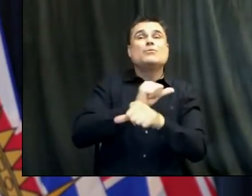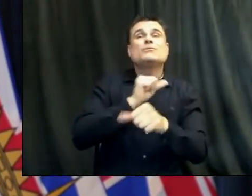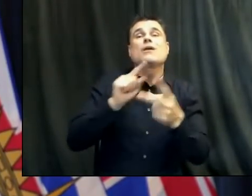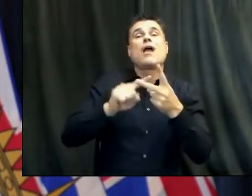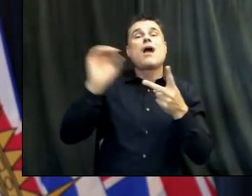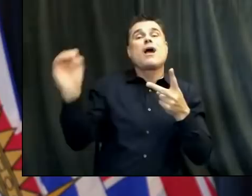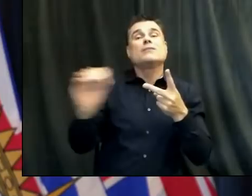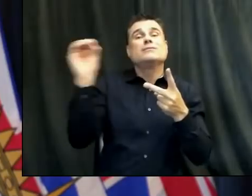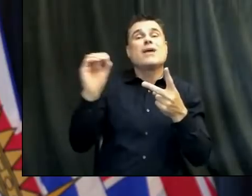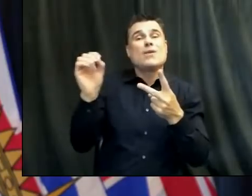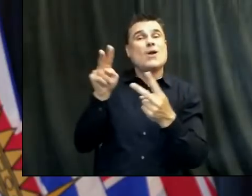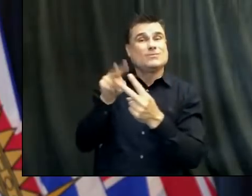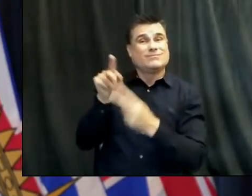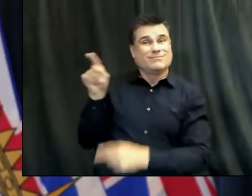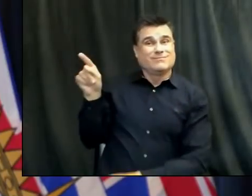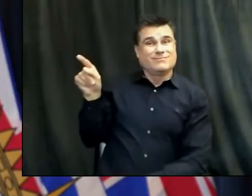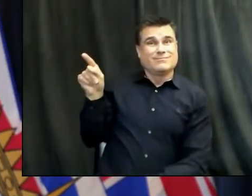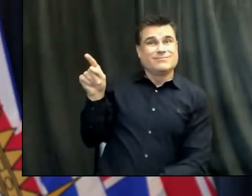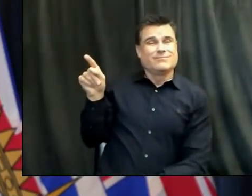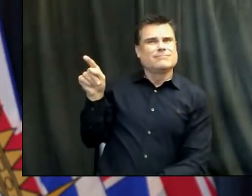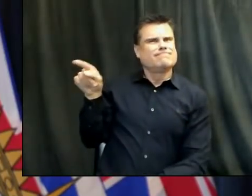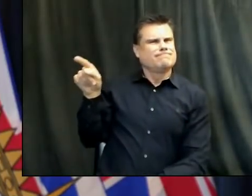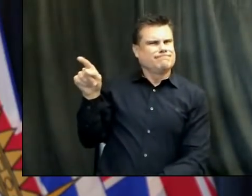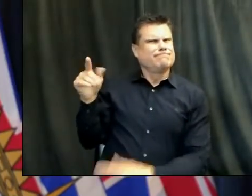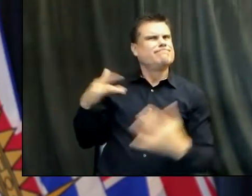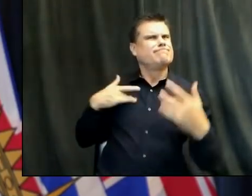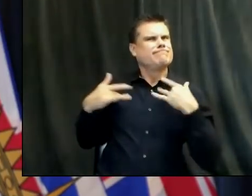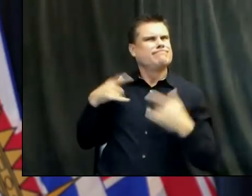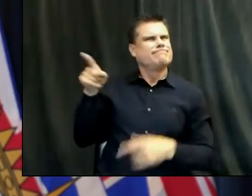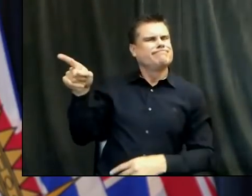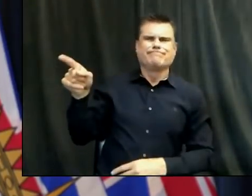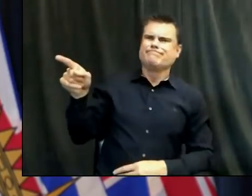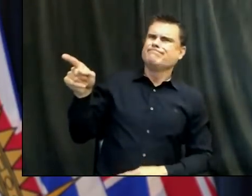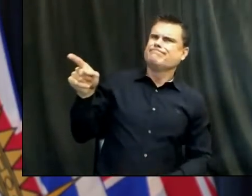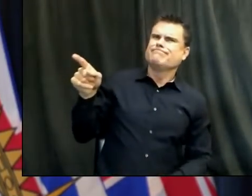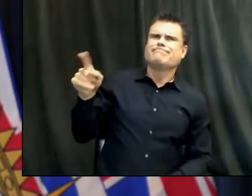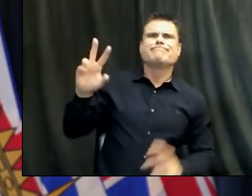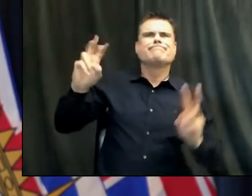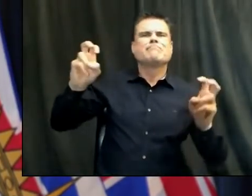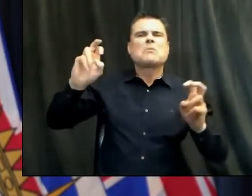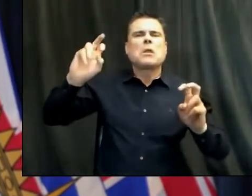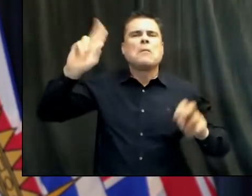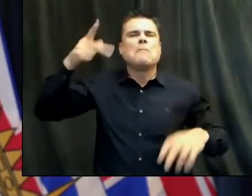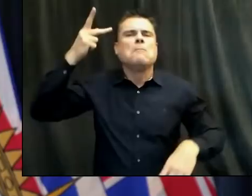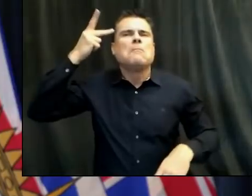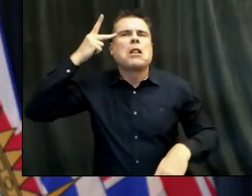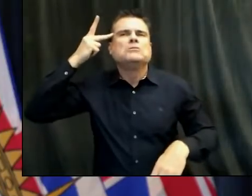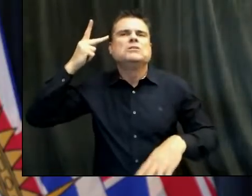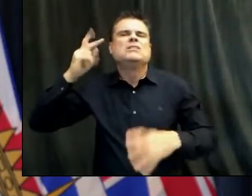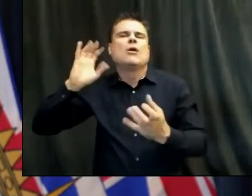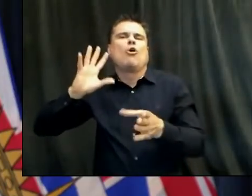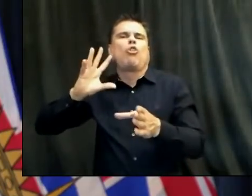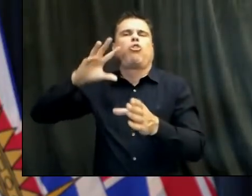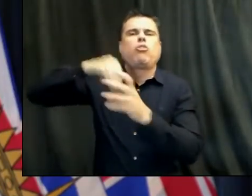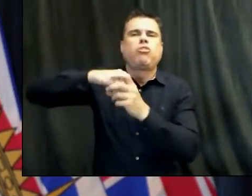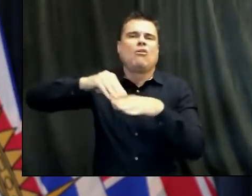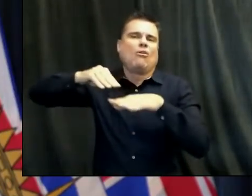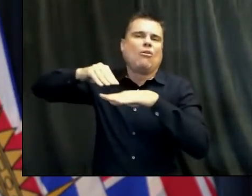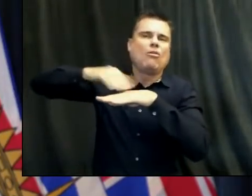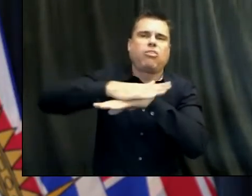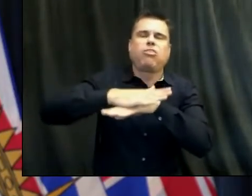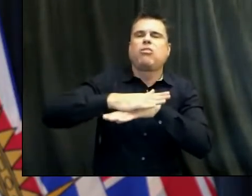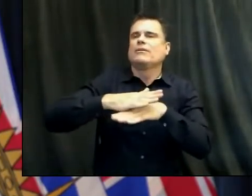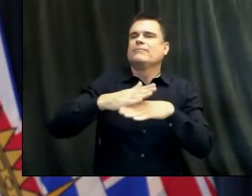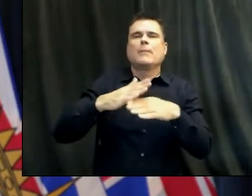around concerns of political interference when it comes to the pandemic. And I know what we've done here has been different, but have you ever felt